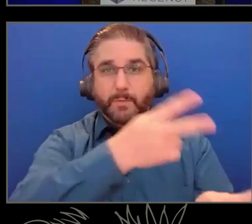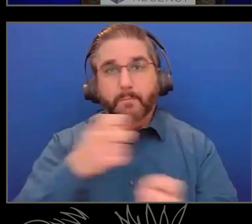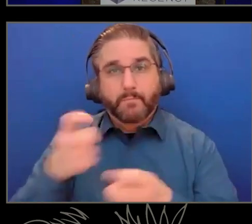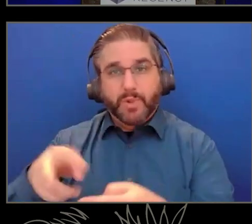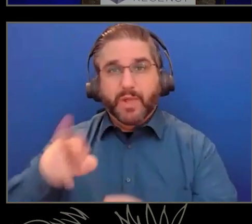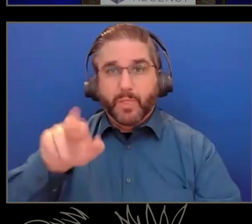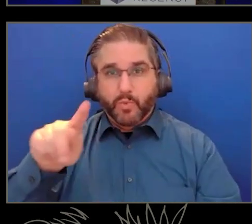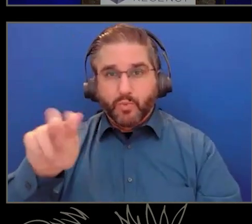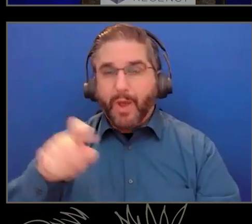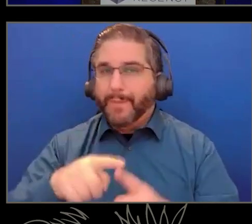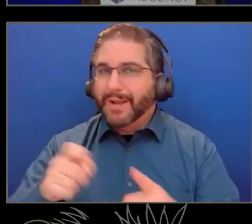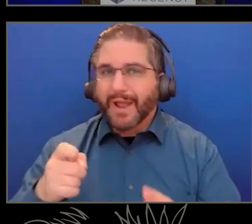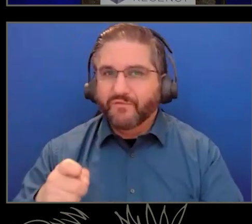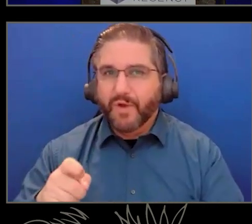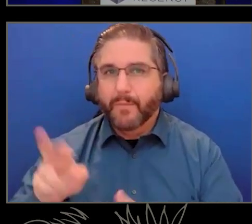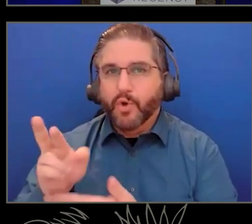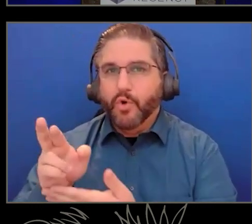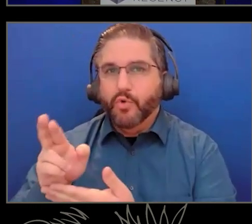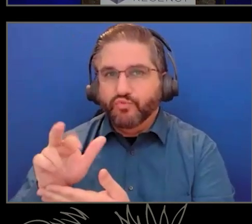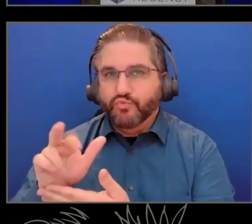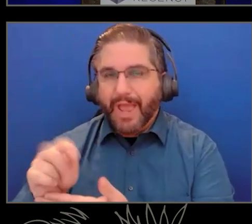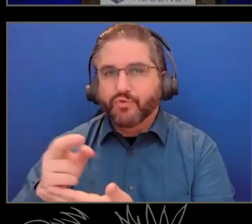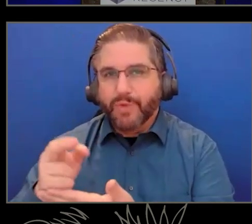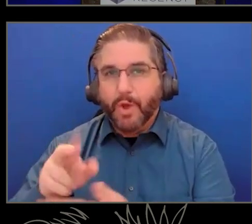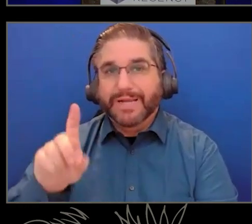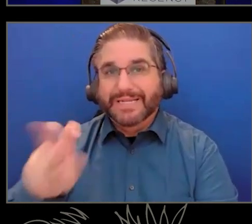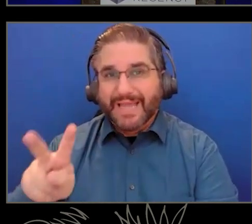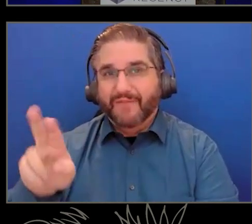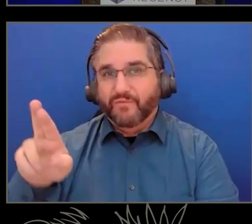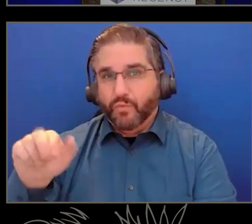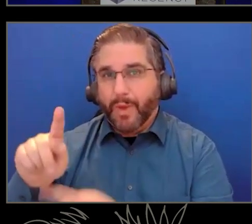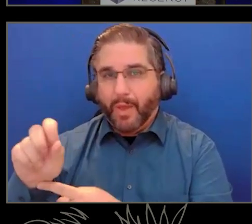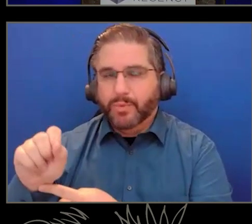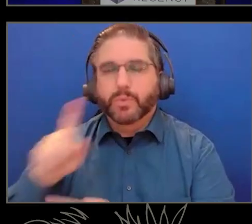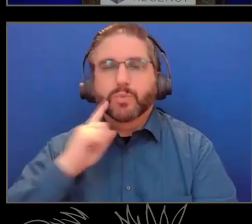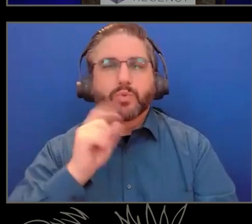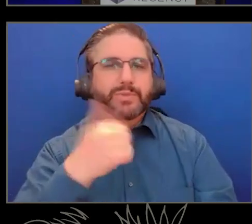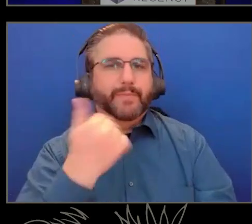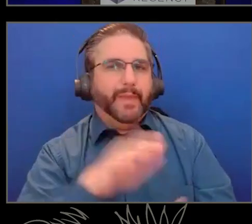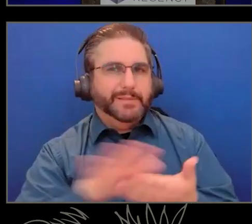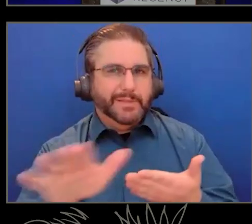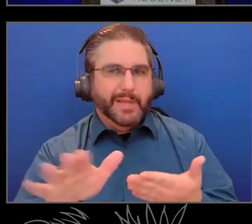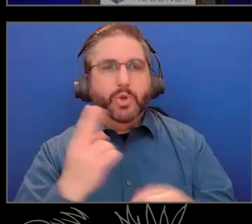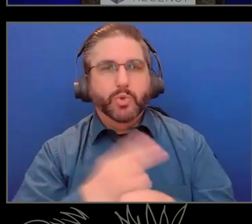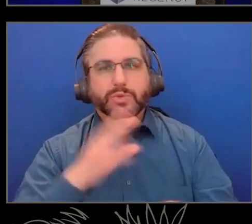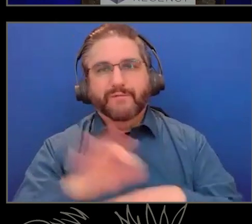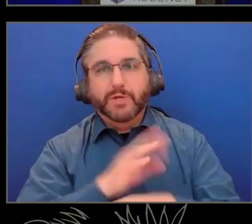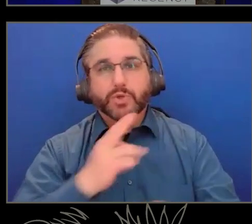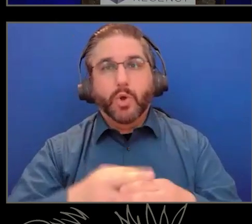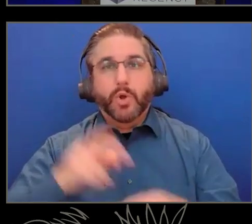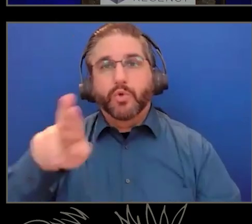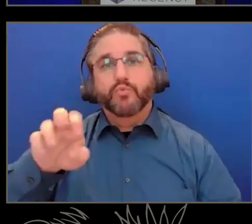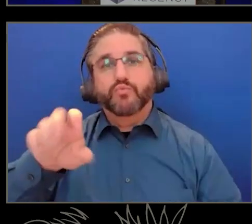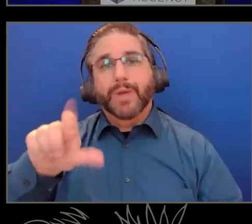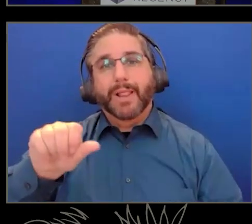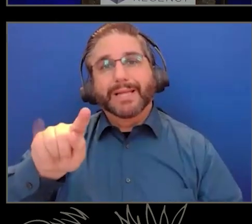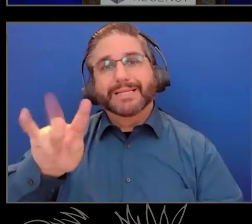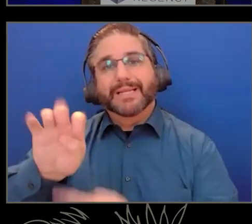pulling it from React Router dev routes, we can actually do something really nice. We can use a function called relative, and this will allow us